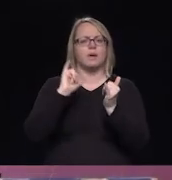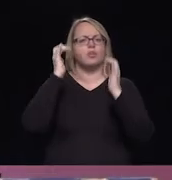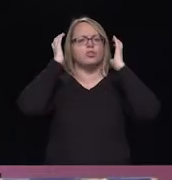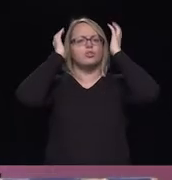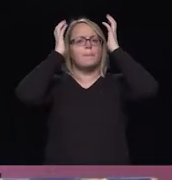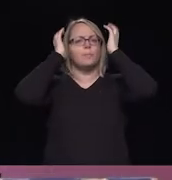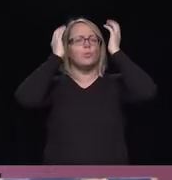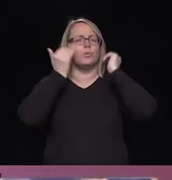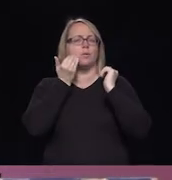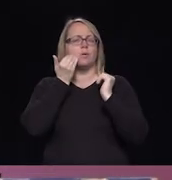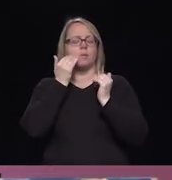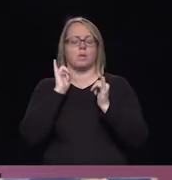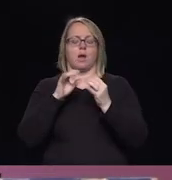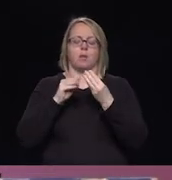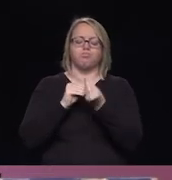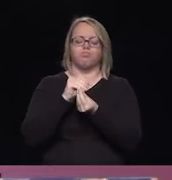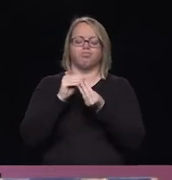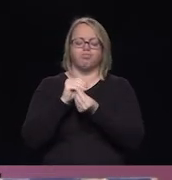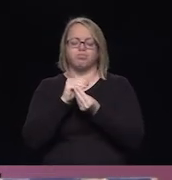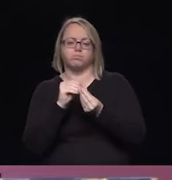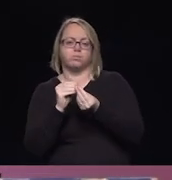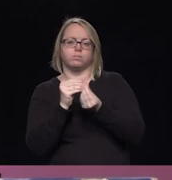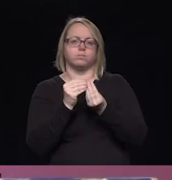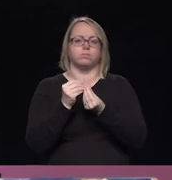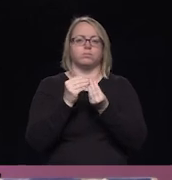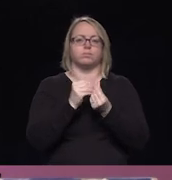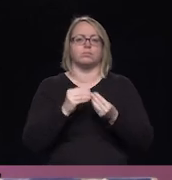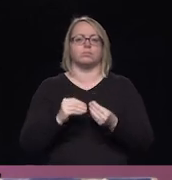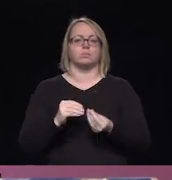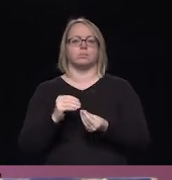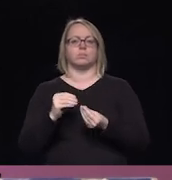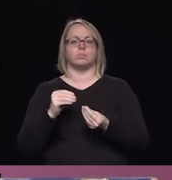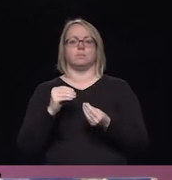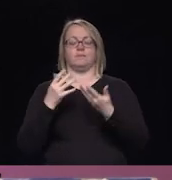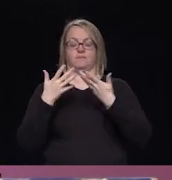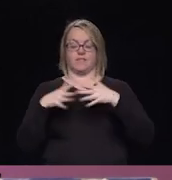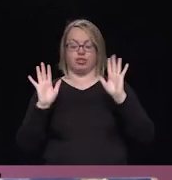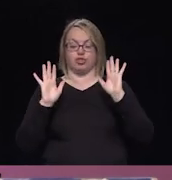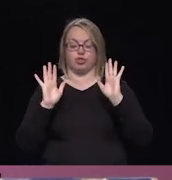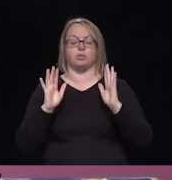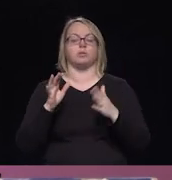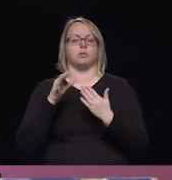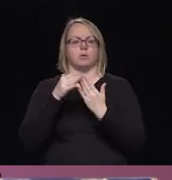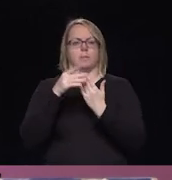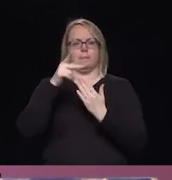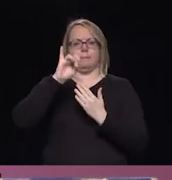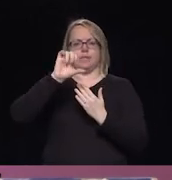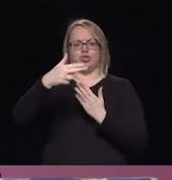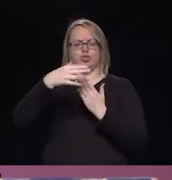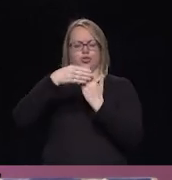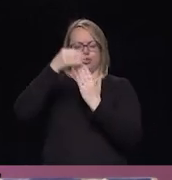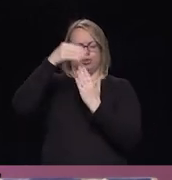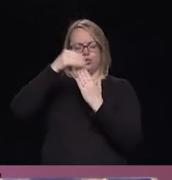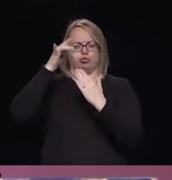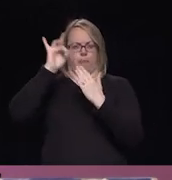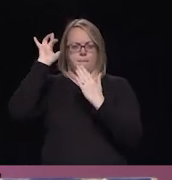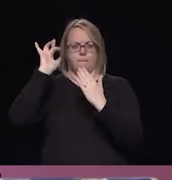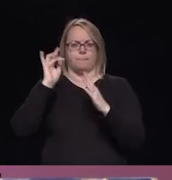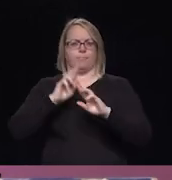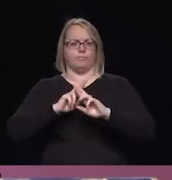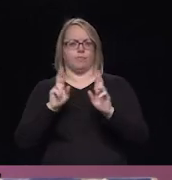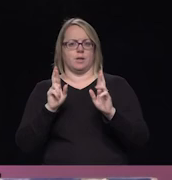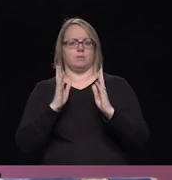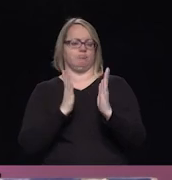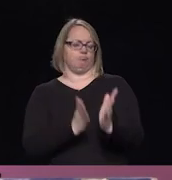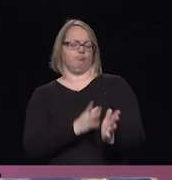When you have soap, make sure you massage it. And then dry it. And reshape it, and it's good to go for another day.